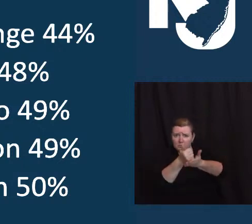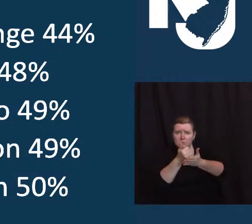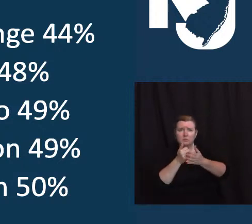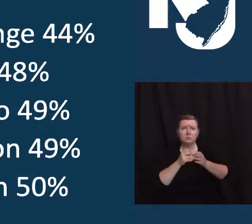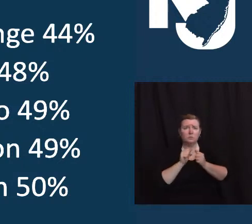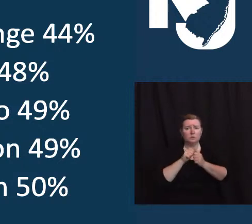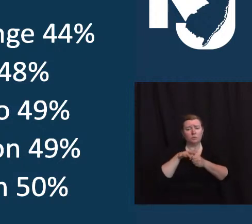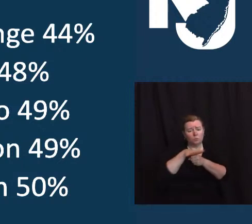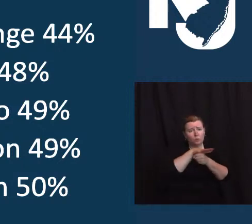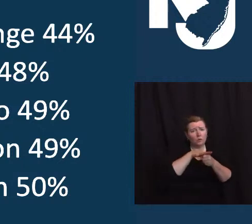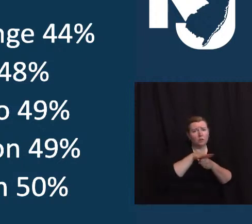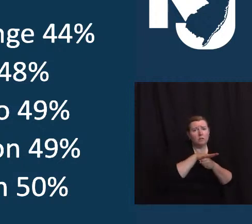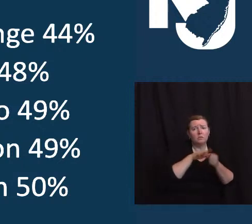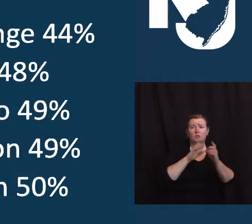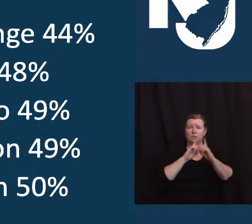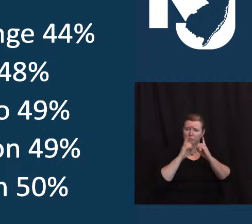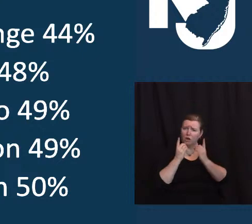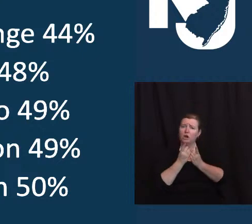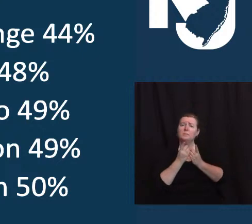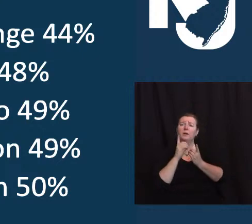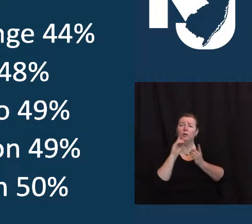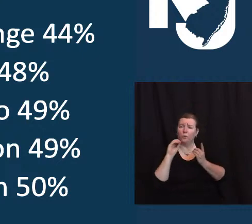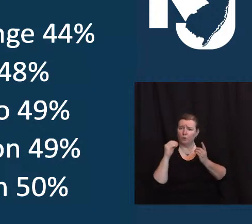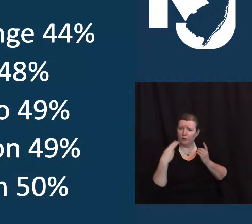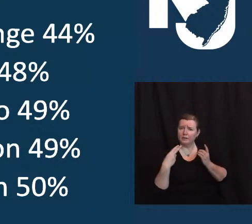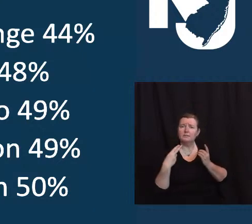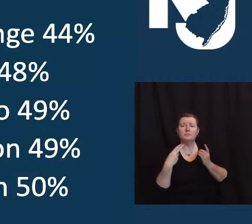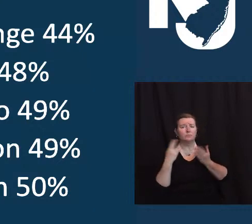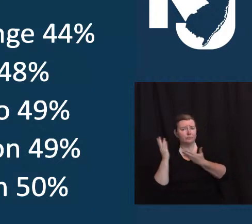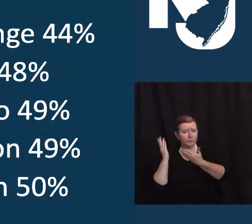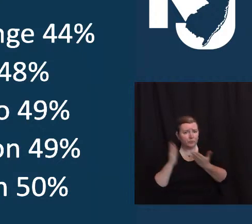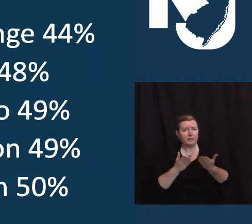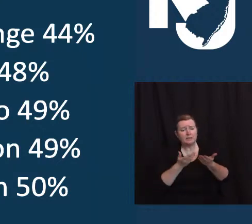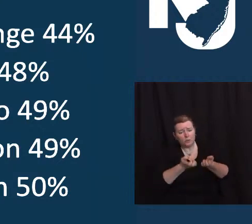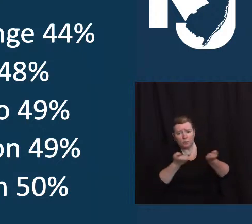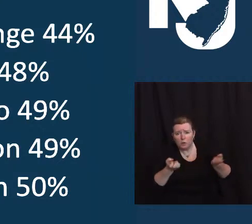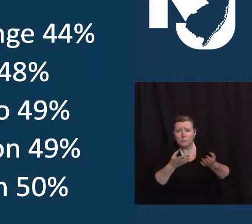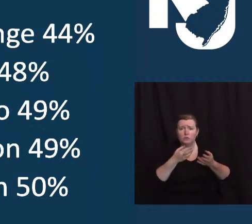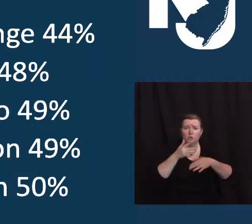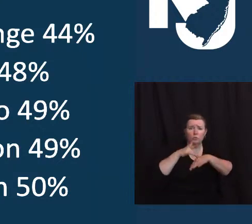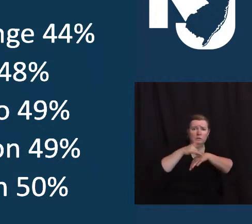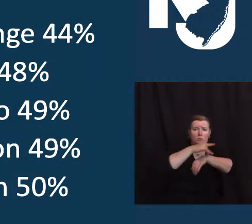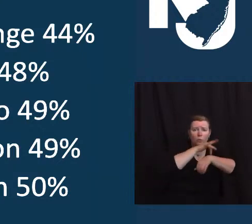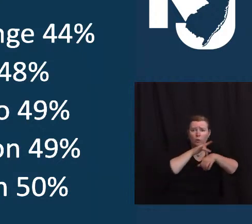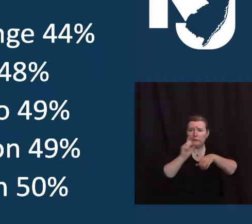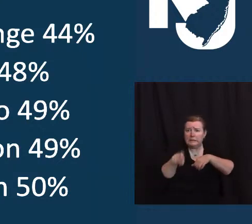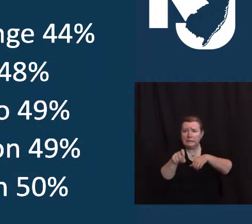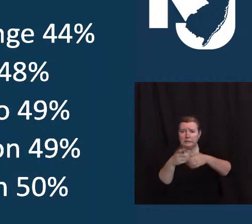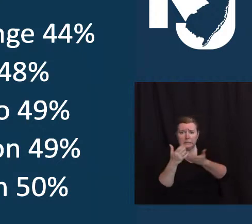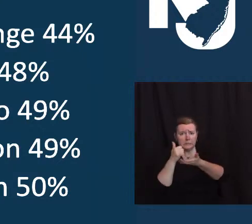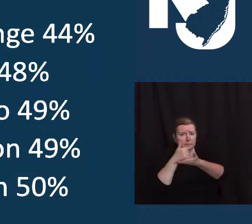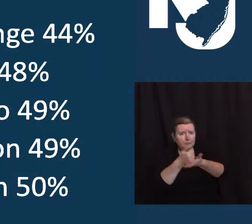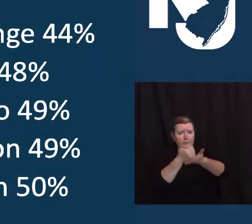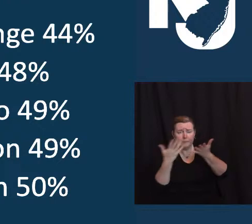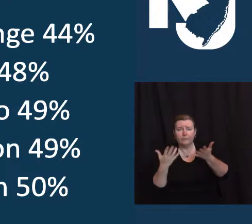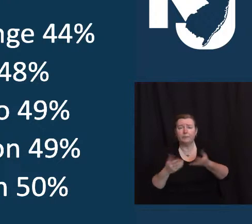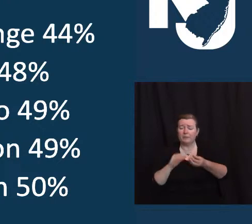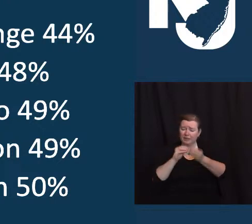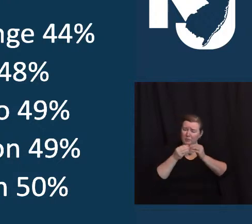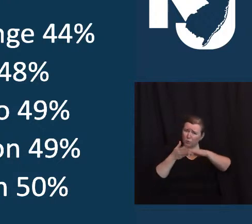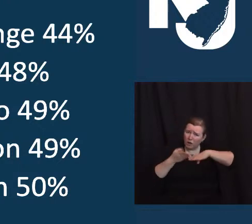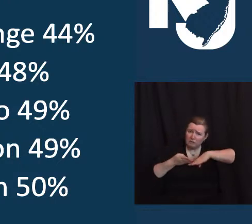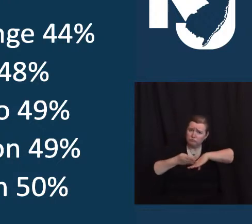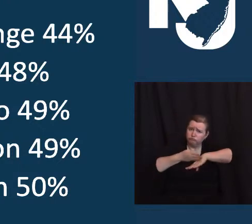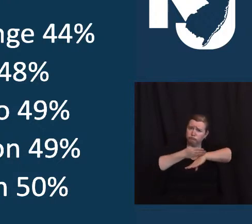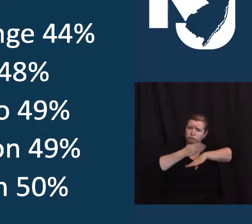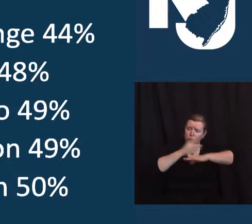many others across the state, to get them the resources they need to move these vaccination rates up to where they should be and where we know they